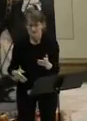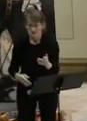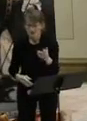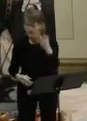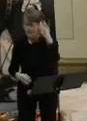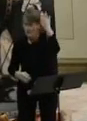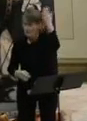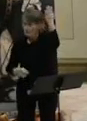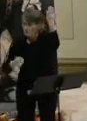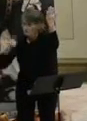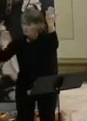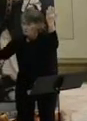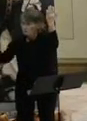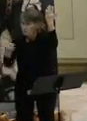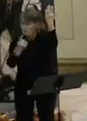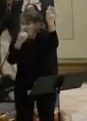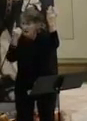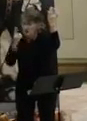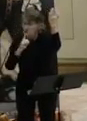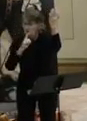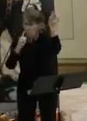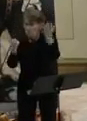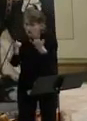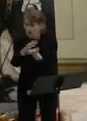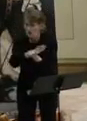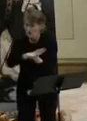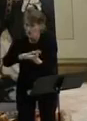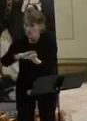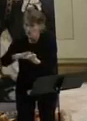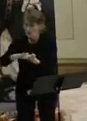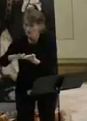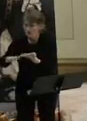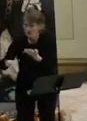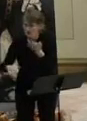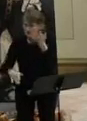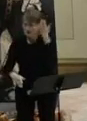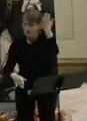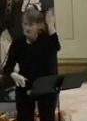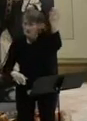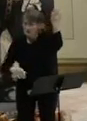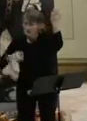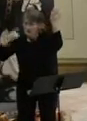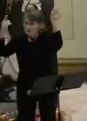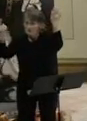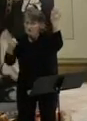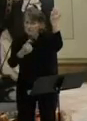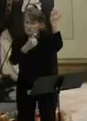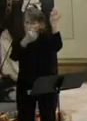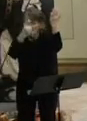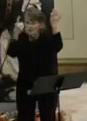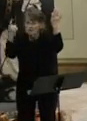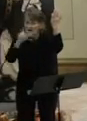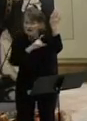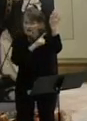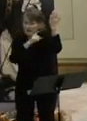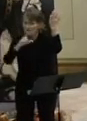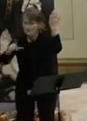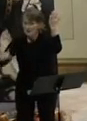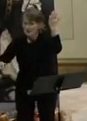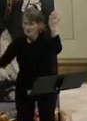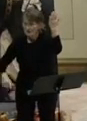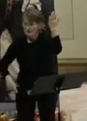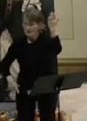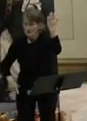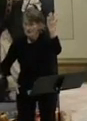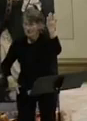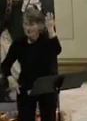us. For you alone are the Holy One. You alone